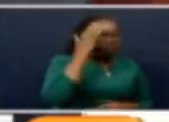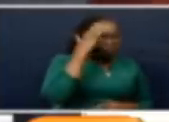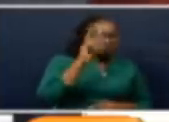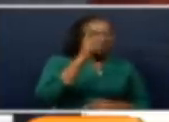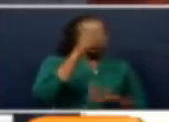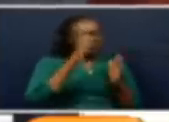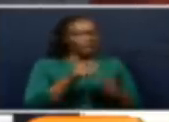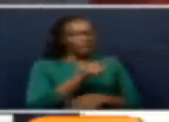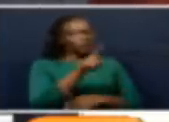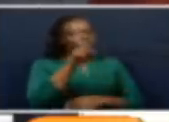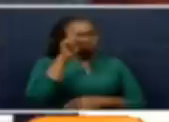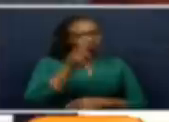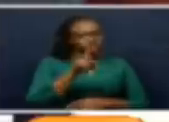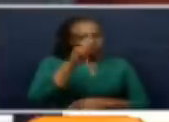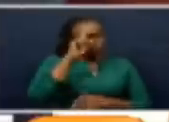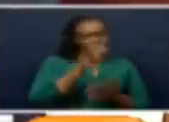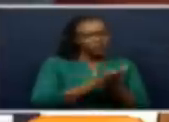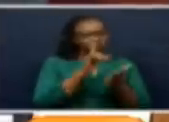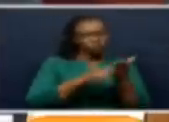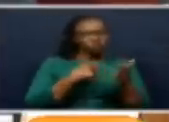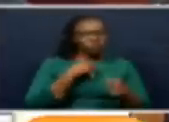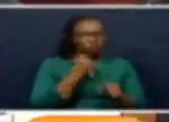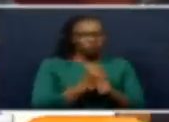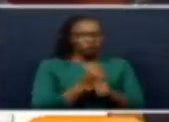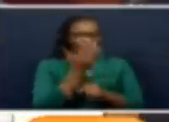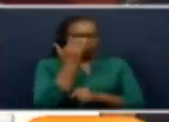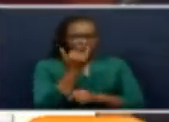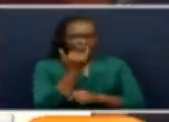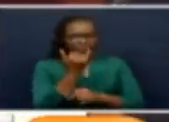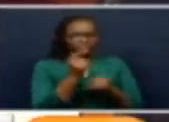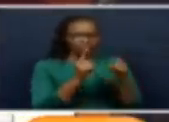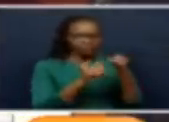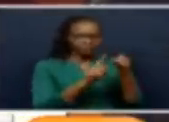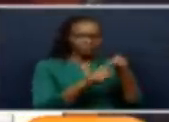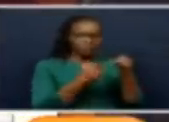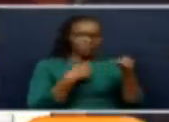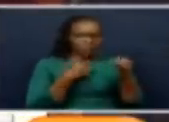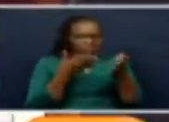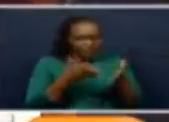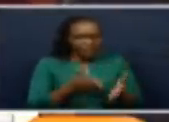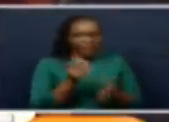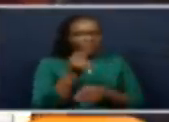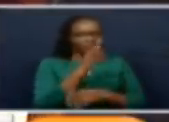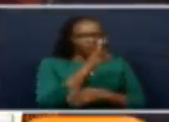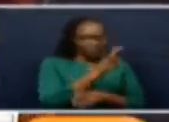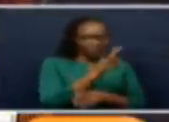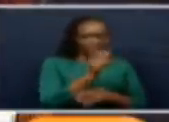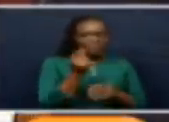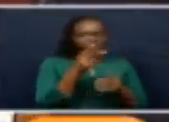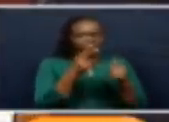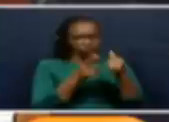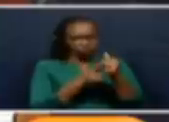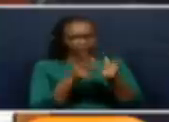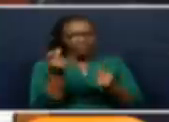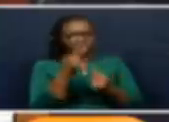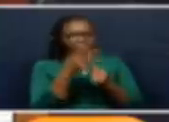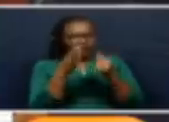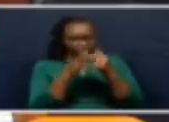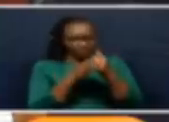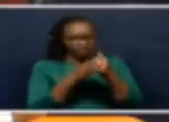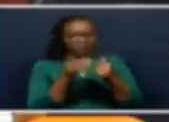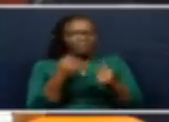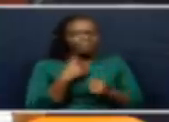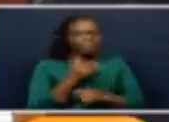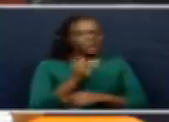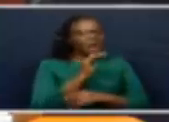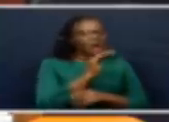what I'm doing. One, I was here with you in March, July, and September. And I was appealing